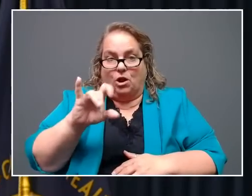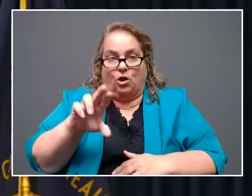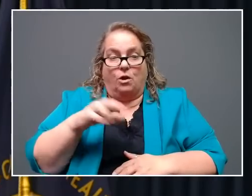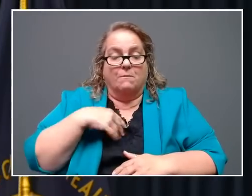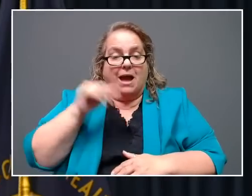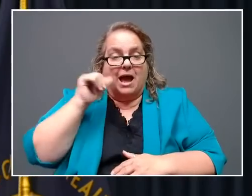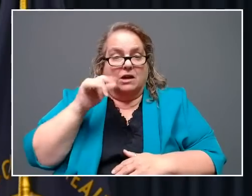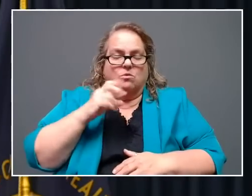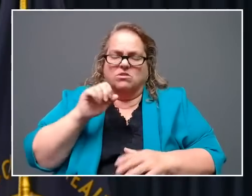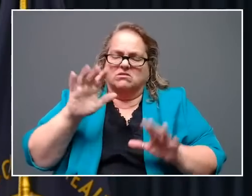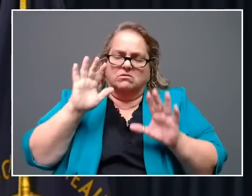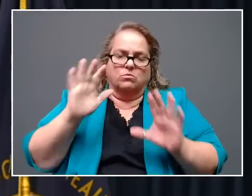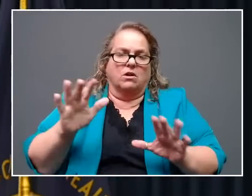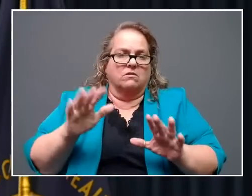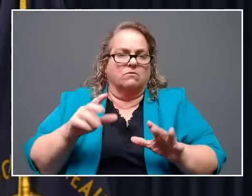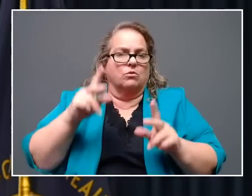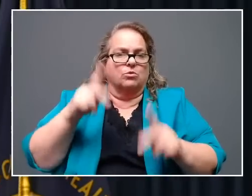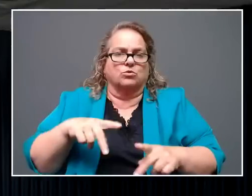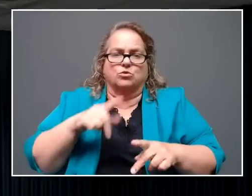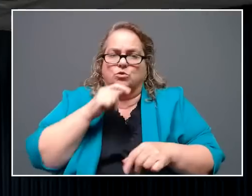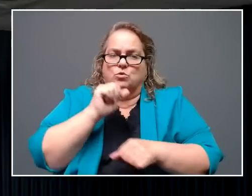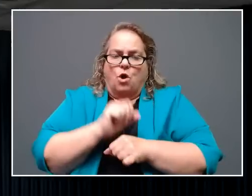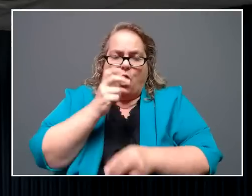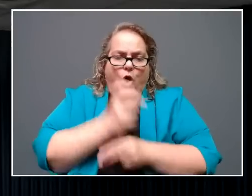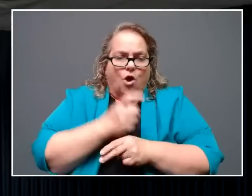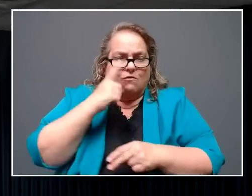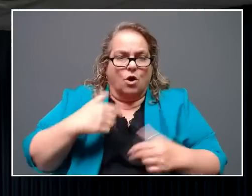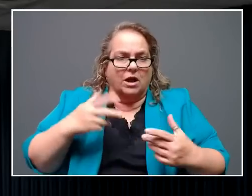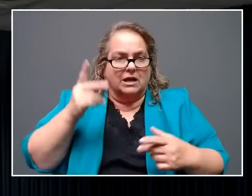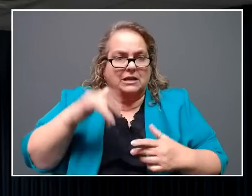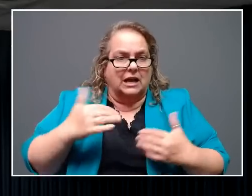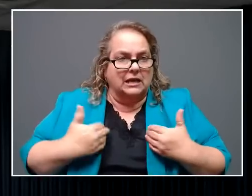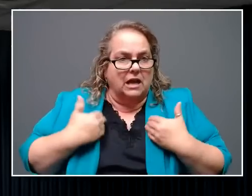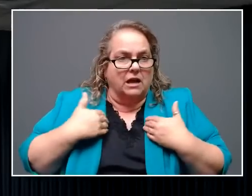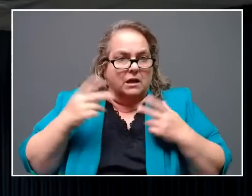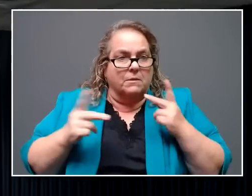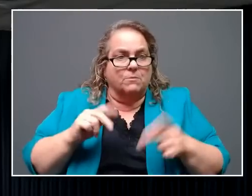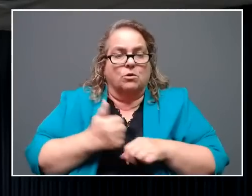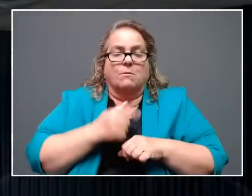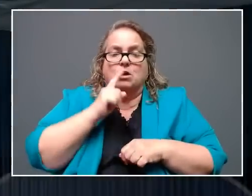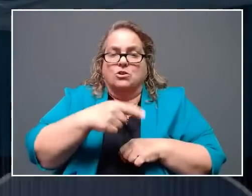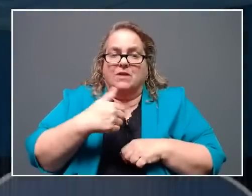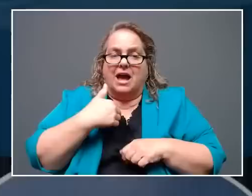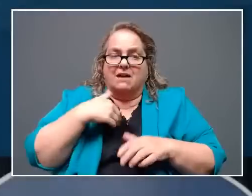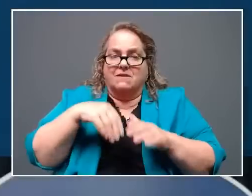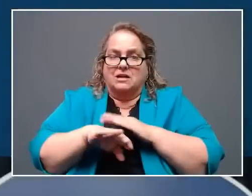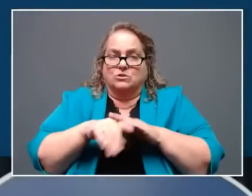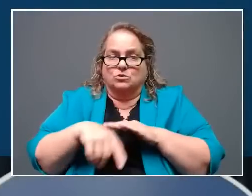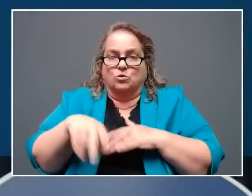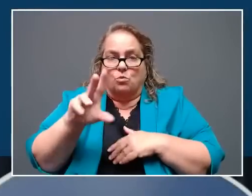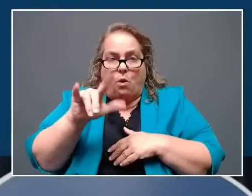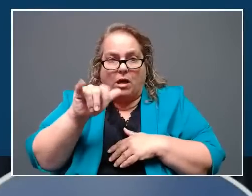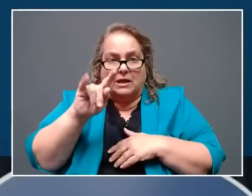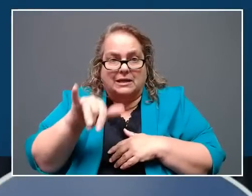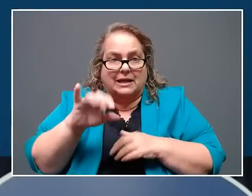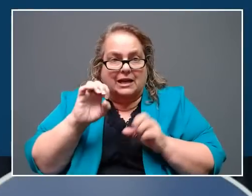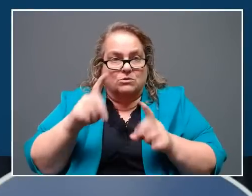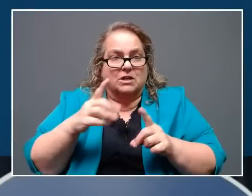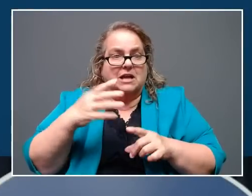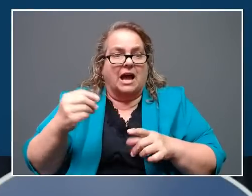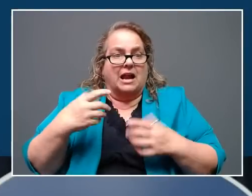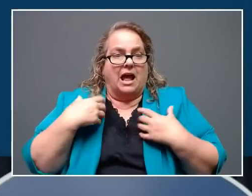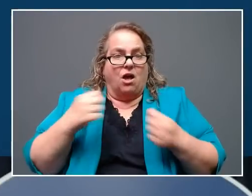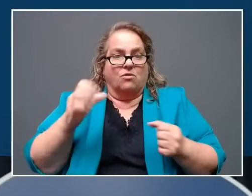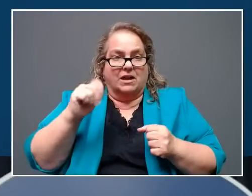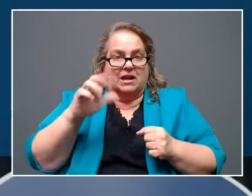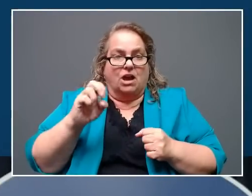Kentucky's young people, particularly for making sure they had access to a quality education and quality health care. She was also